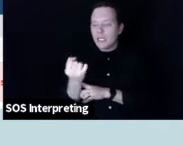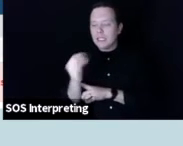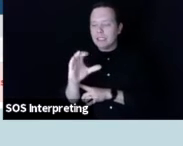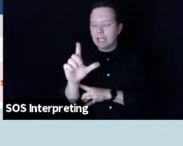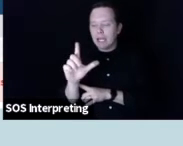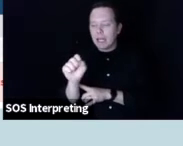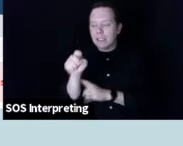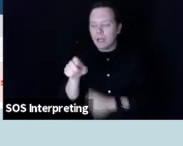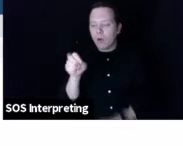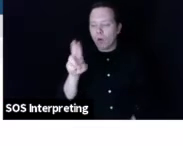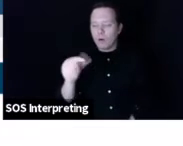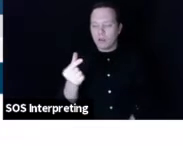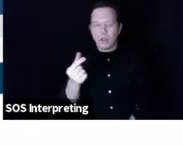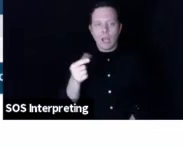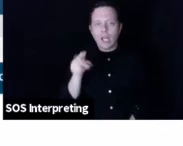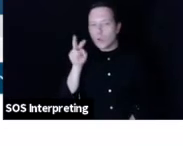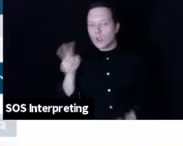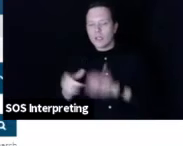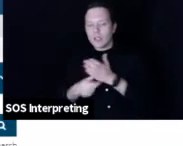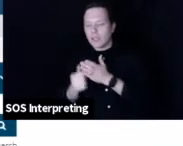go to our catalog search.